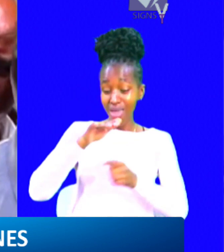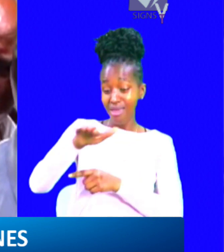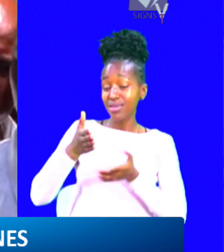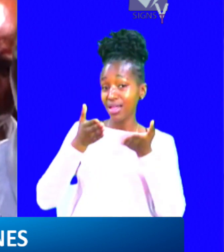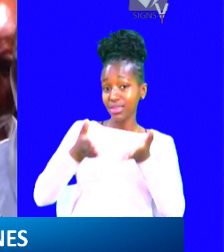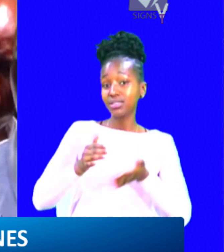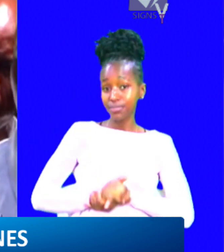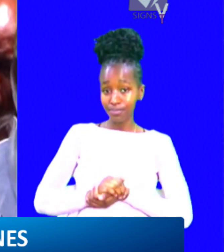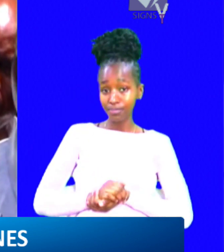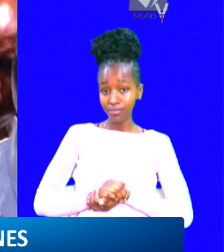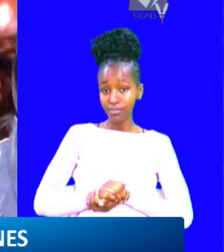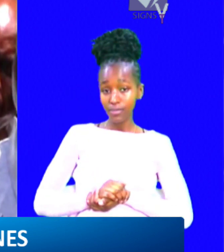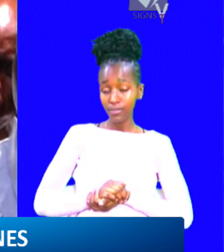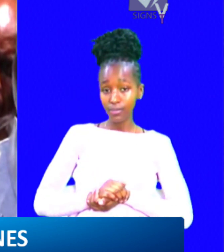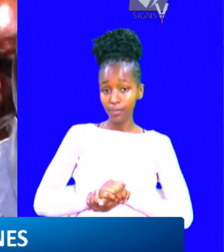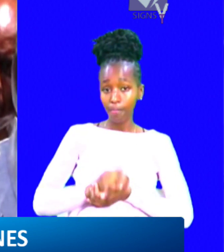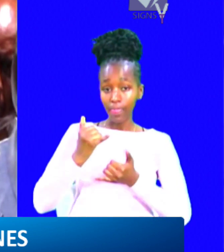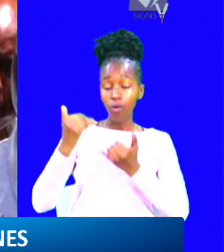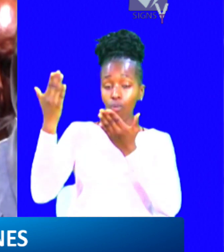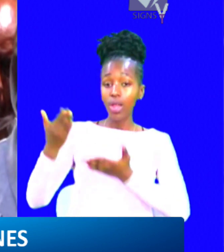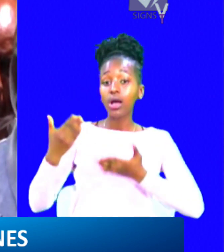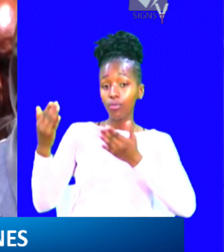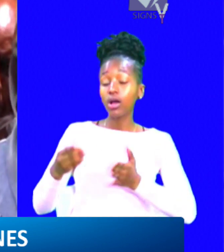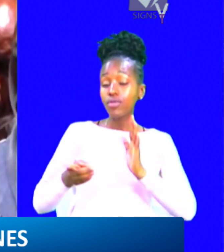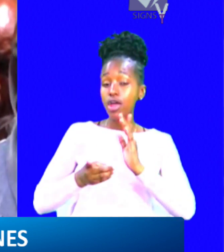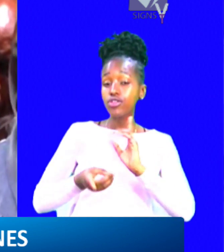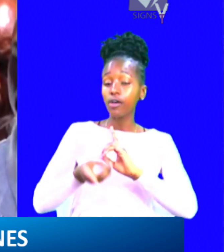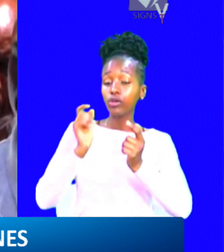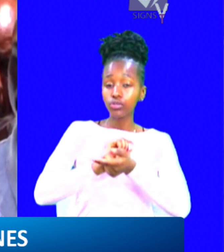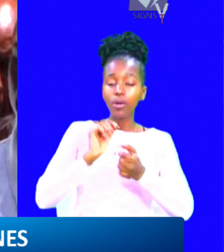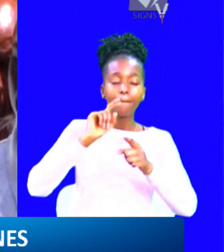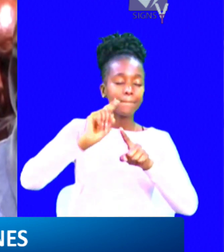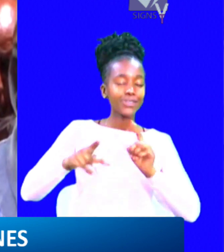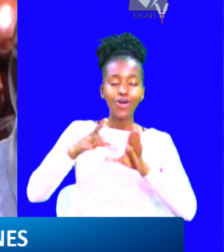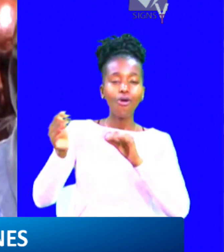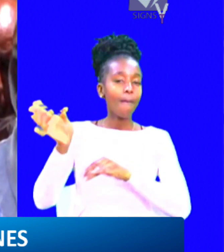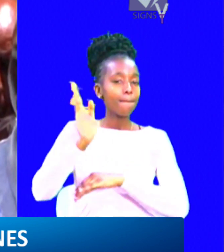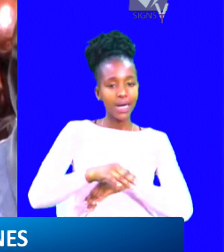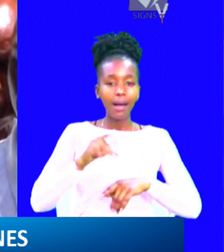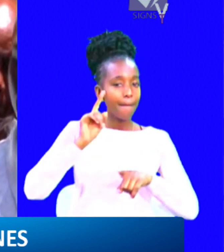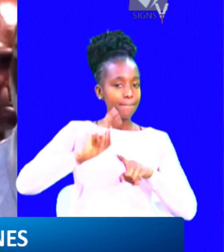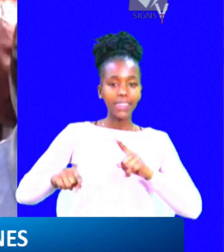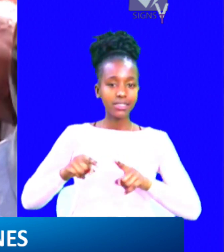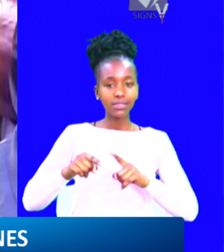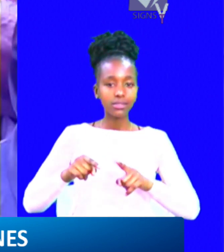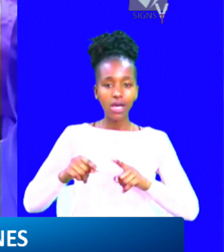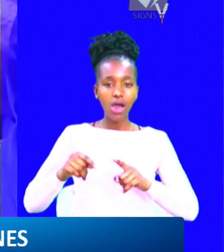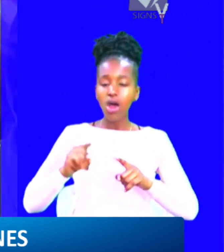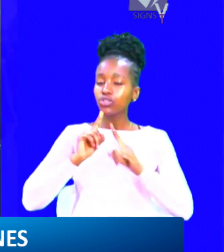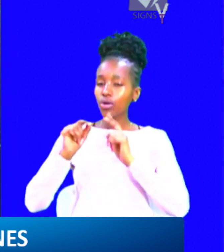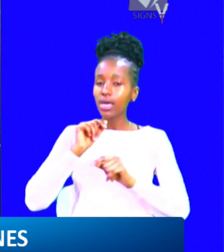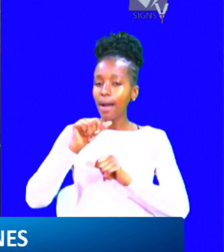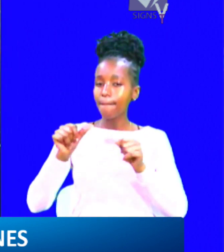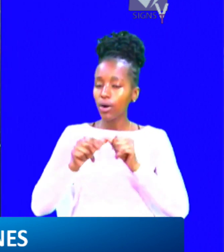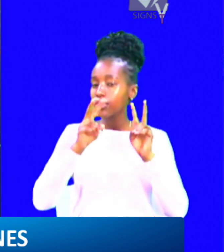Welcome to this devolution, but don't go back without any appointment with these